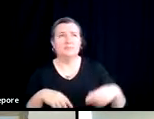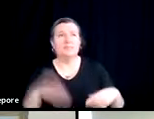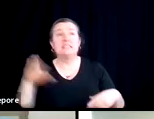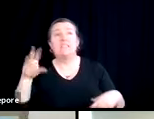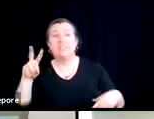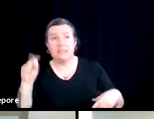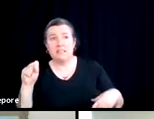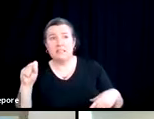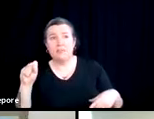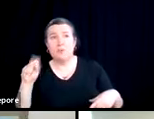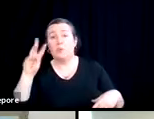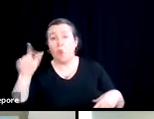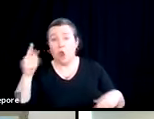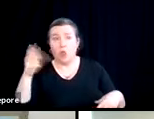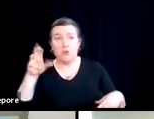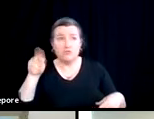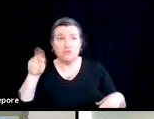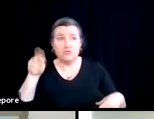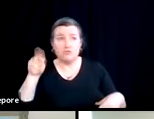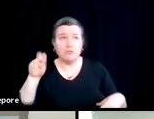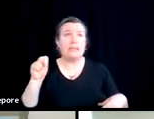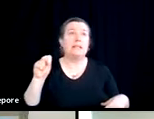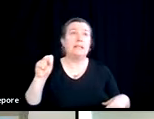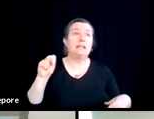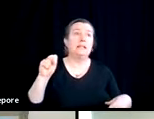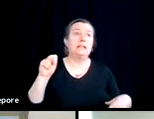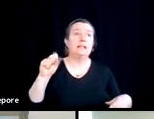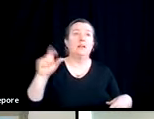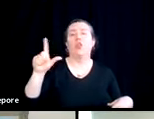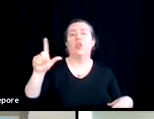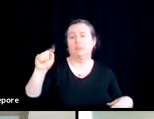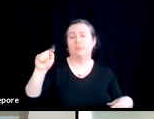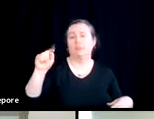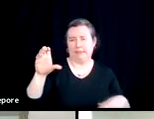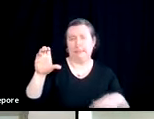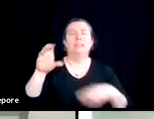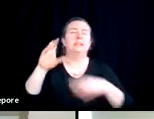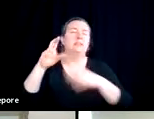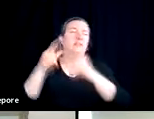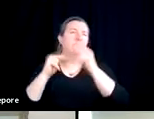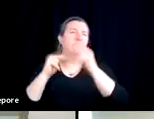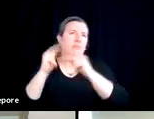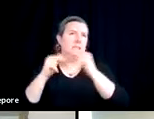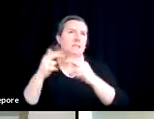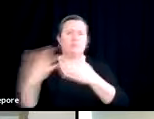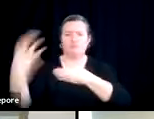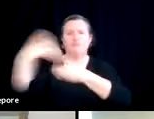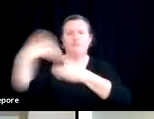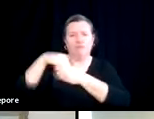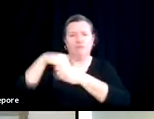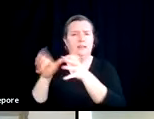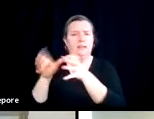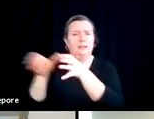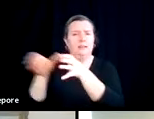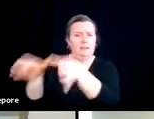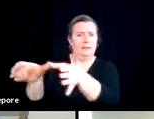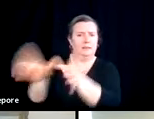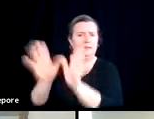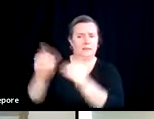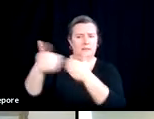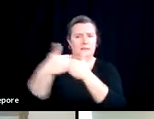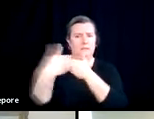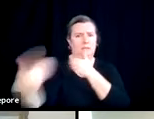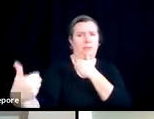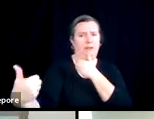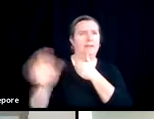care numbers are a part of that. Those are within those numbers, Mike. I won't say who, but I will say that it